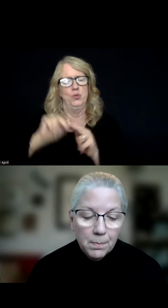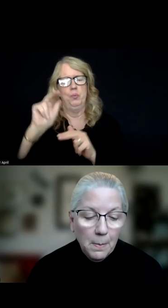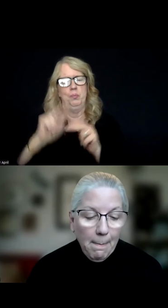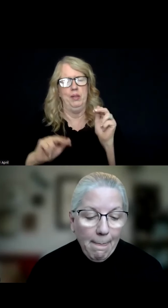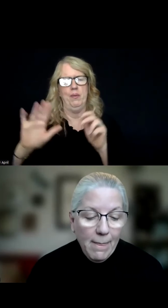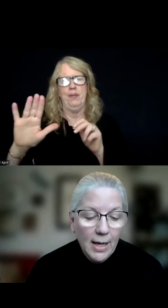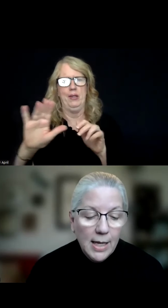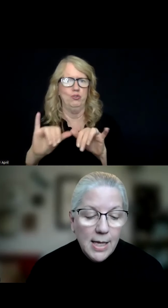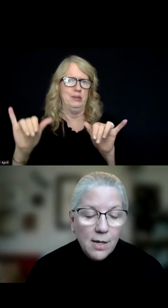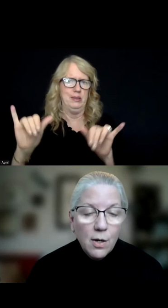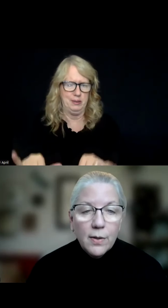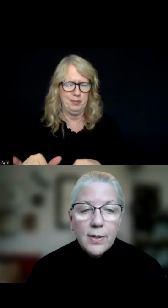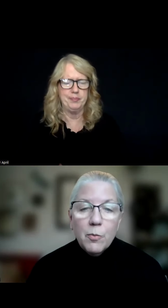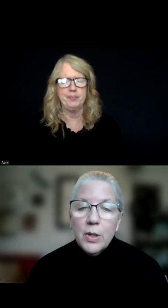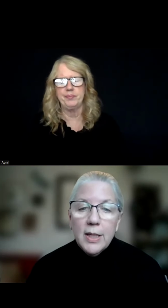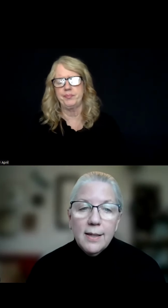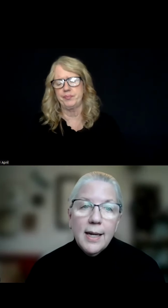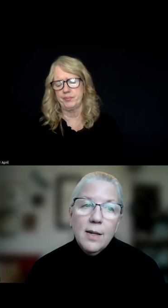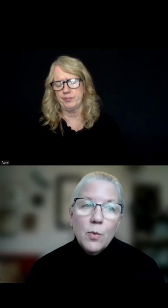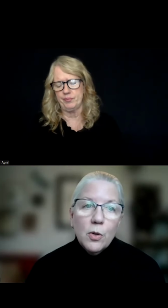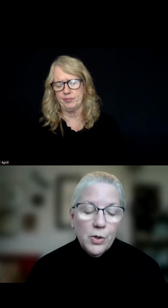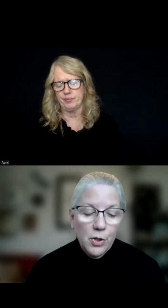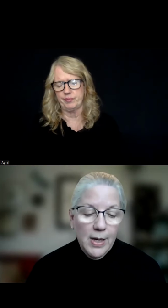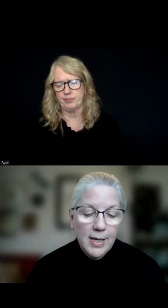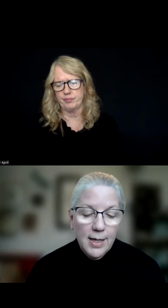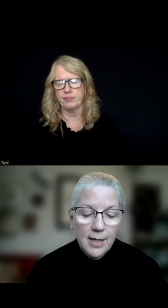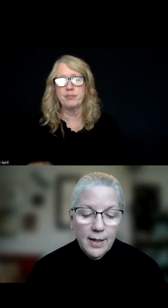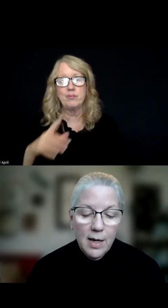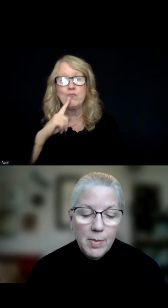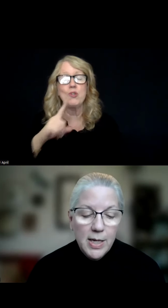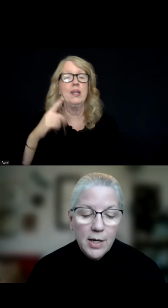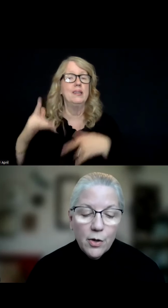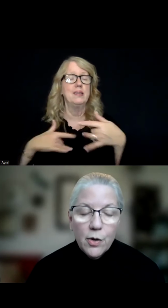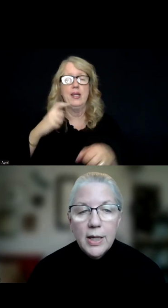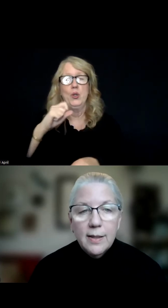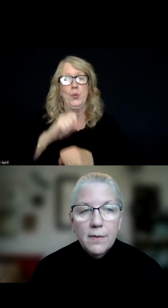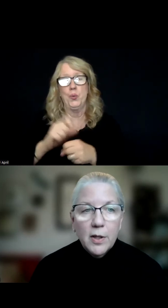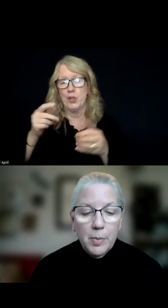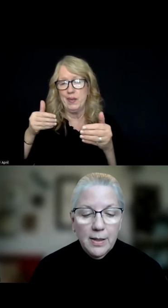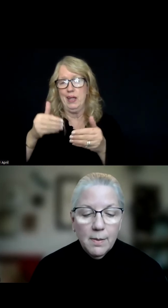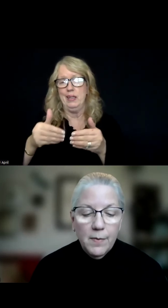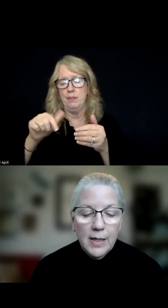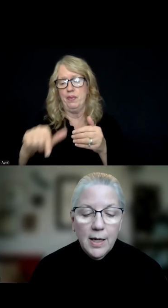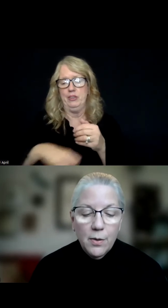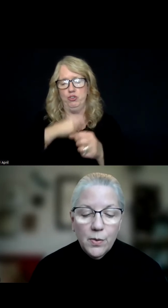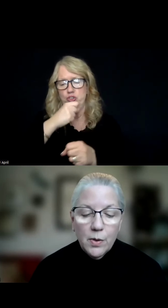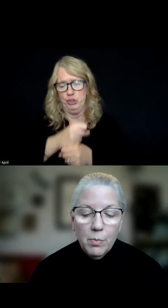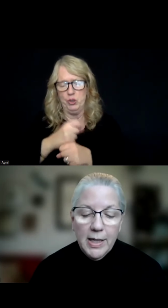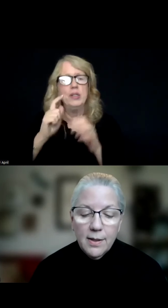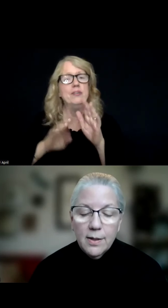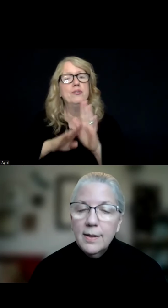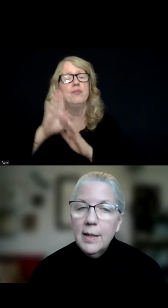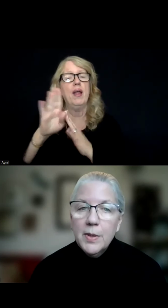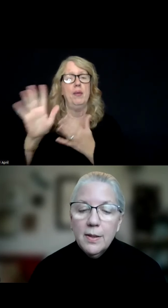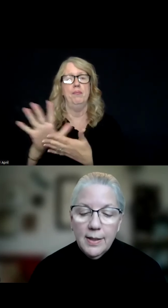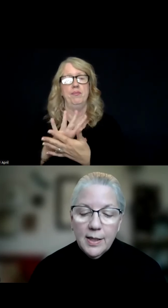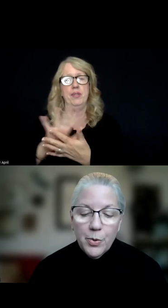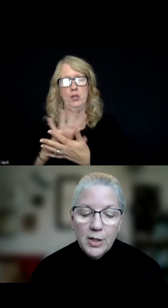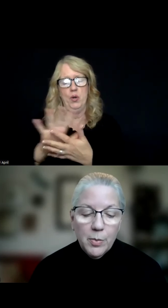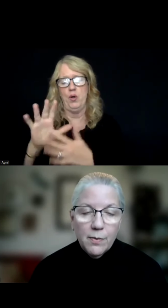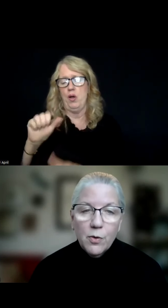system. And then some really exciting work we're doing in the coming year is developing some videos based on